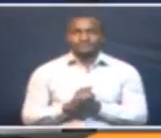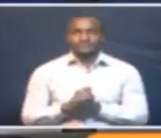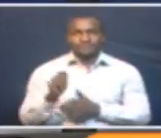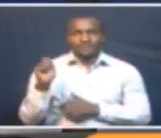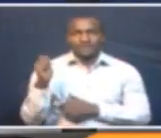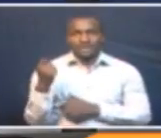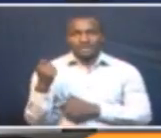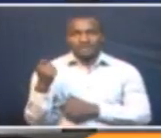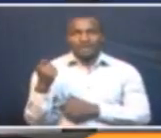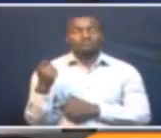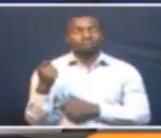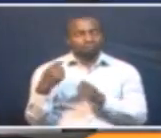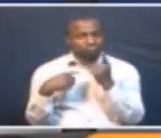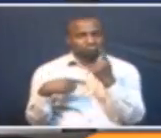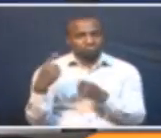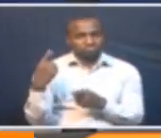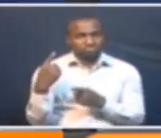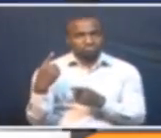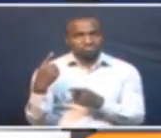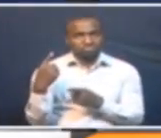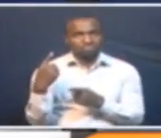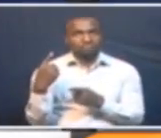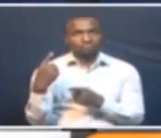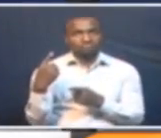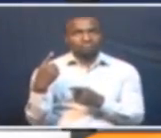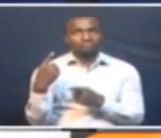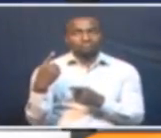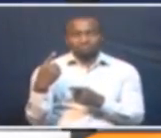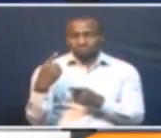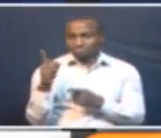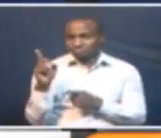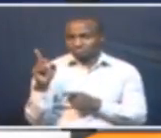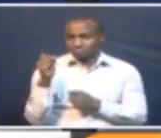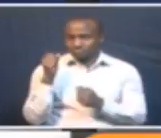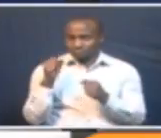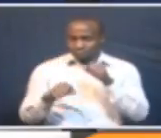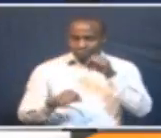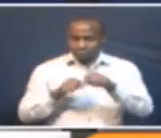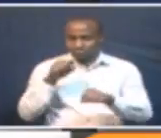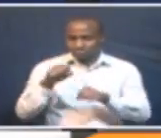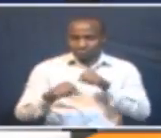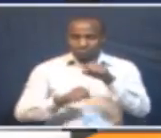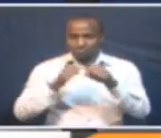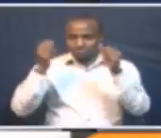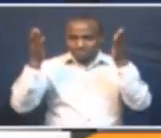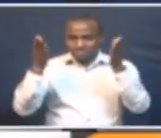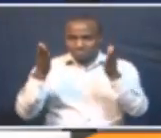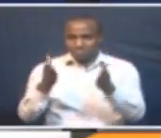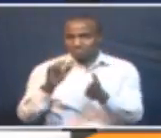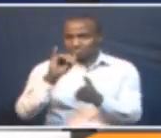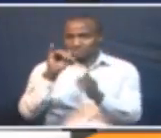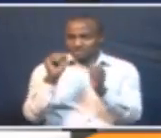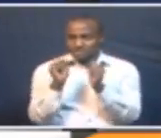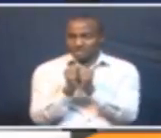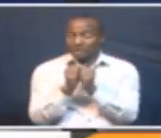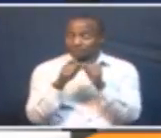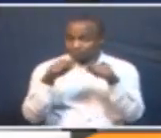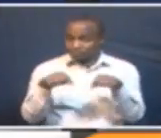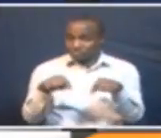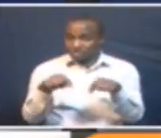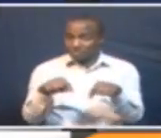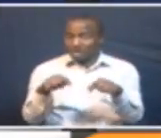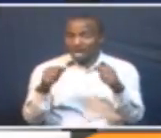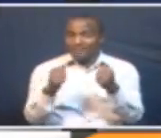Kenya had a clean sweep of the podium places in the Great Rift Challenge Iten cycling competition held today in